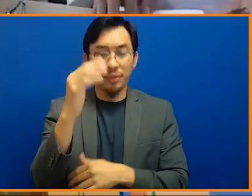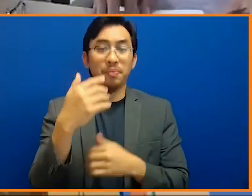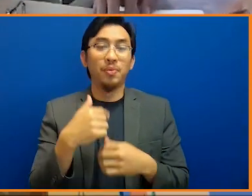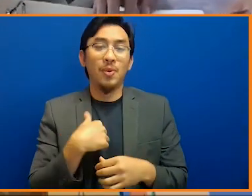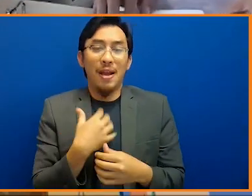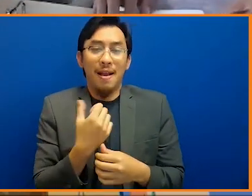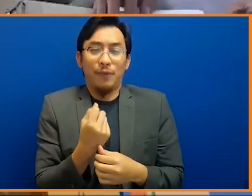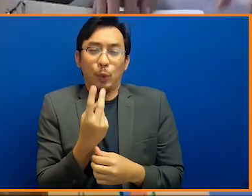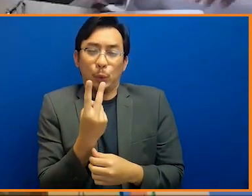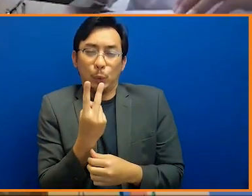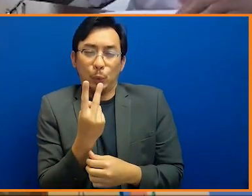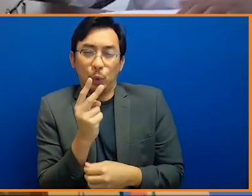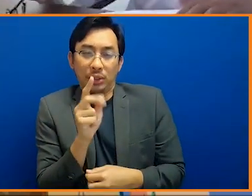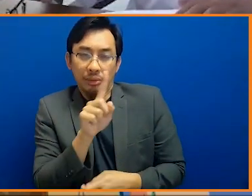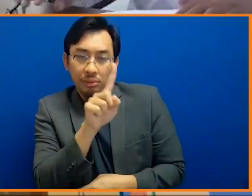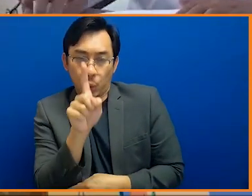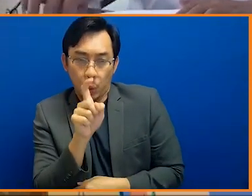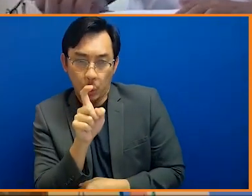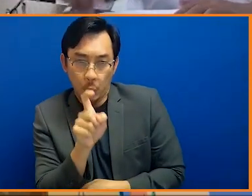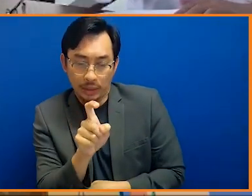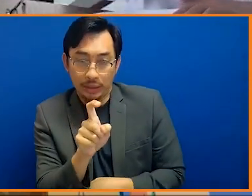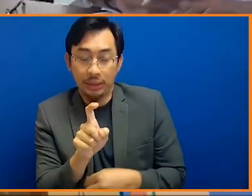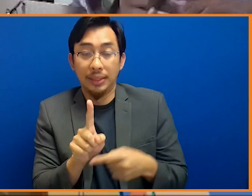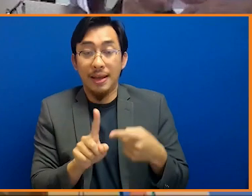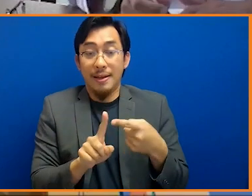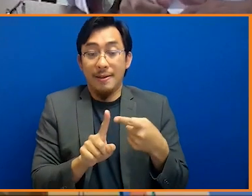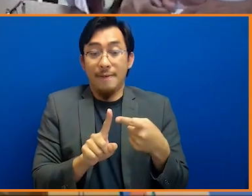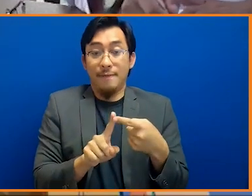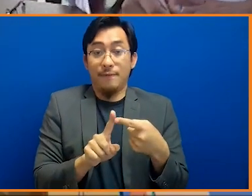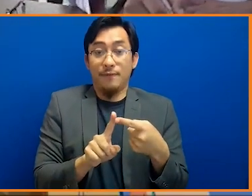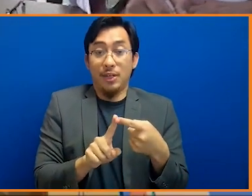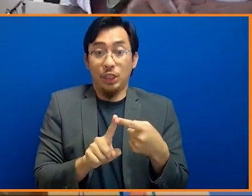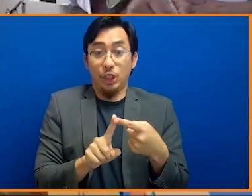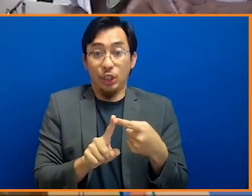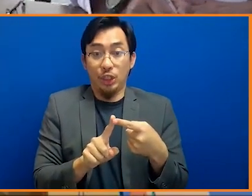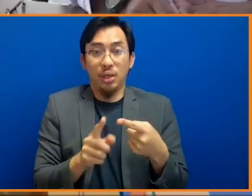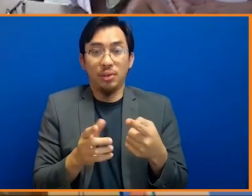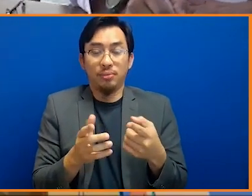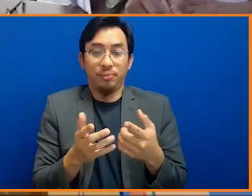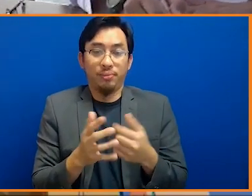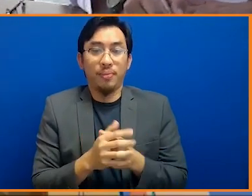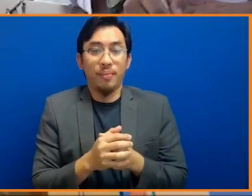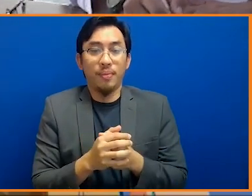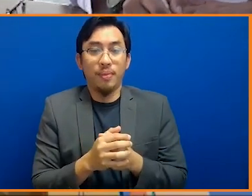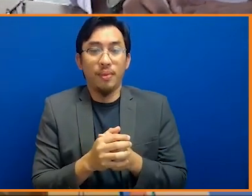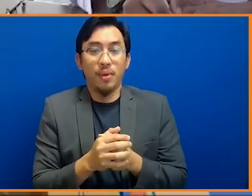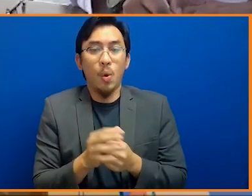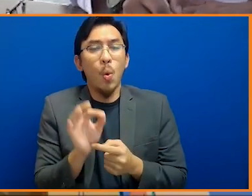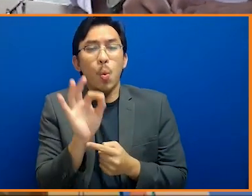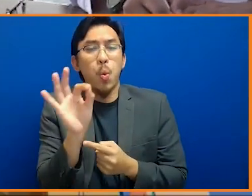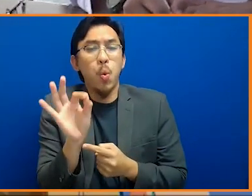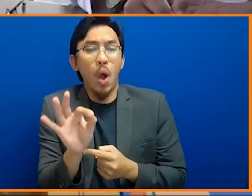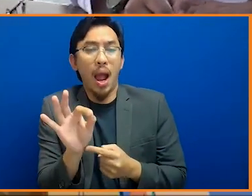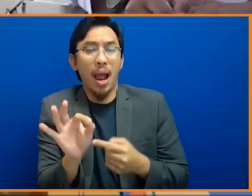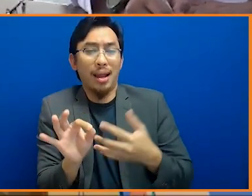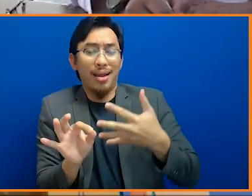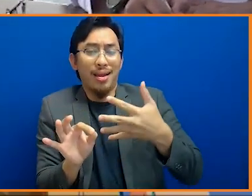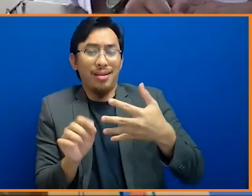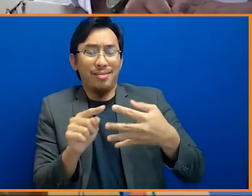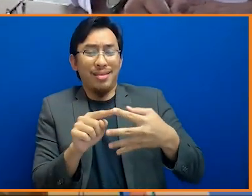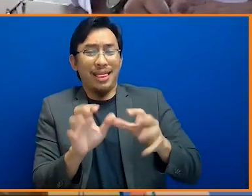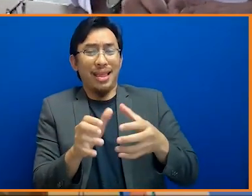have two very close questions. The first one is, so why are the other